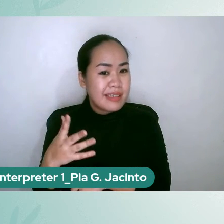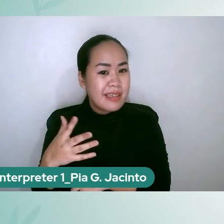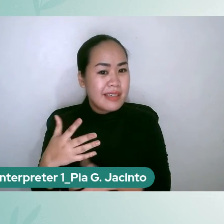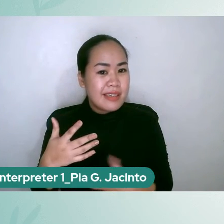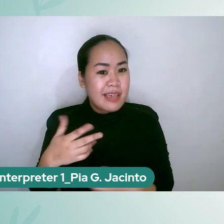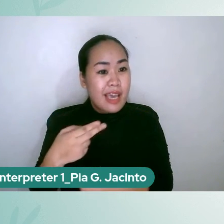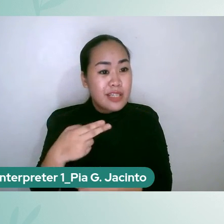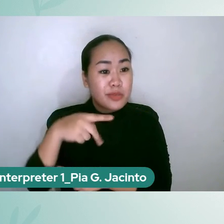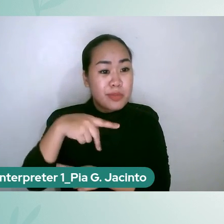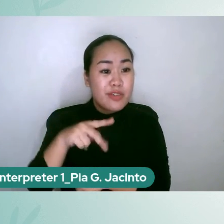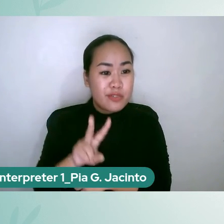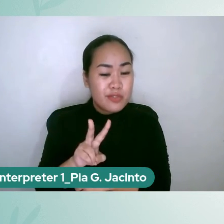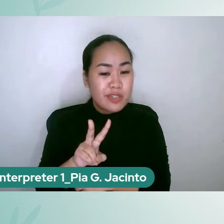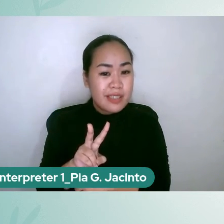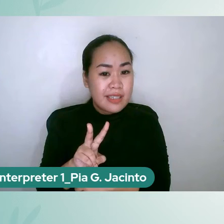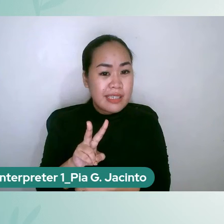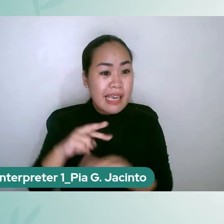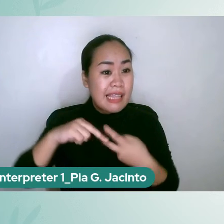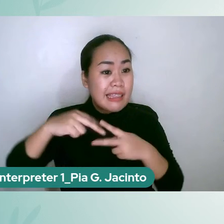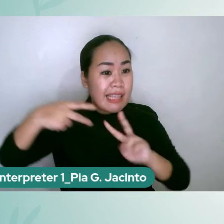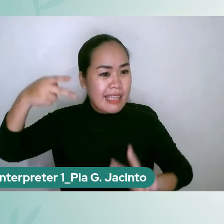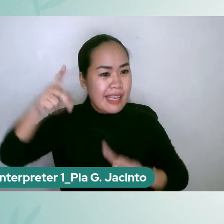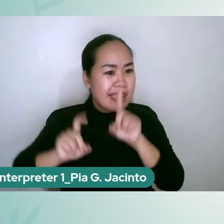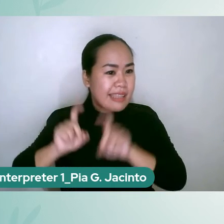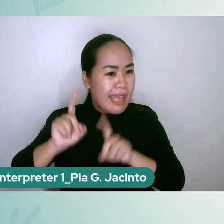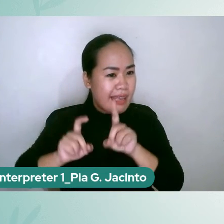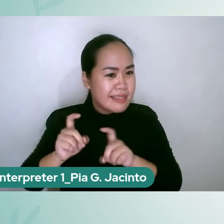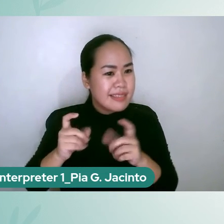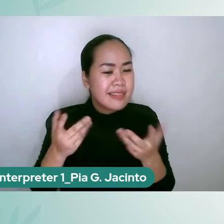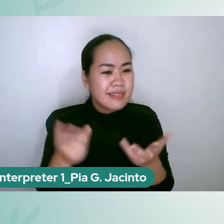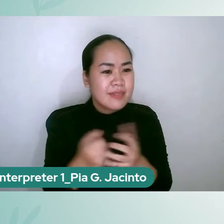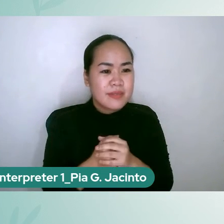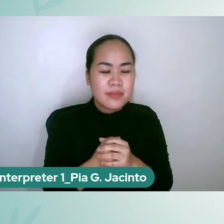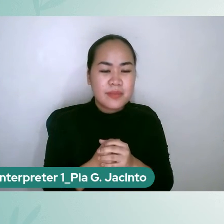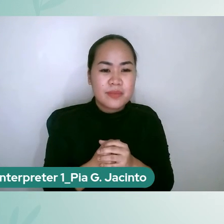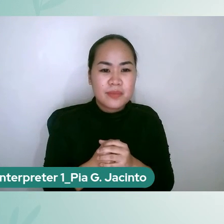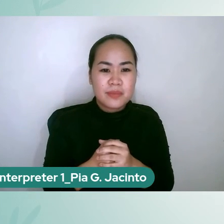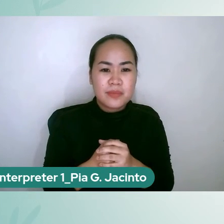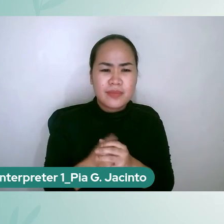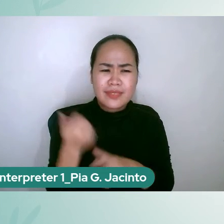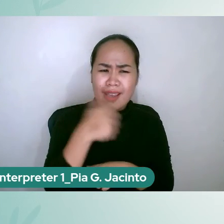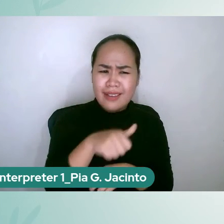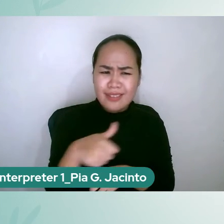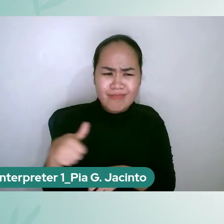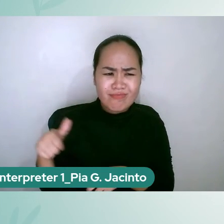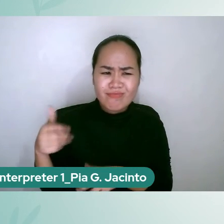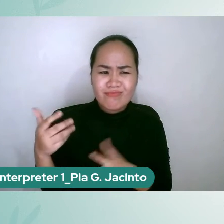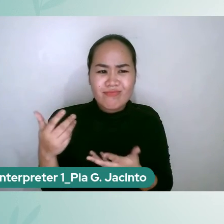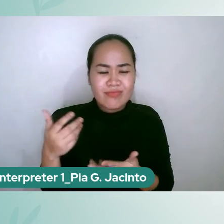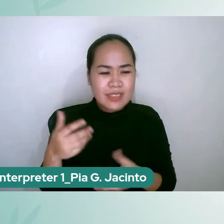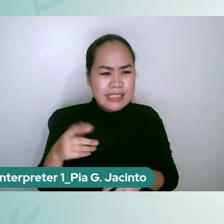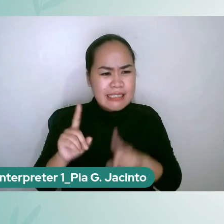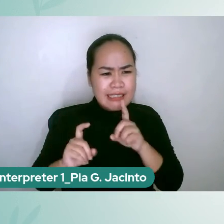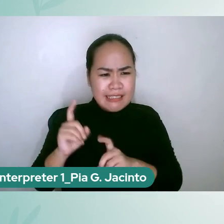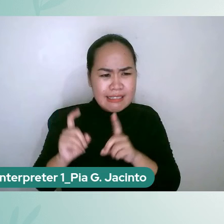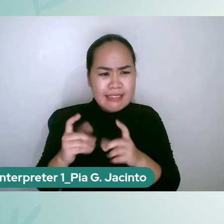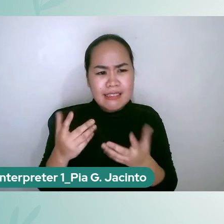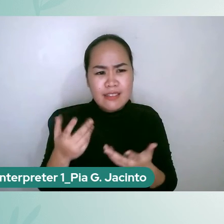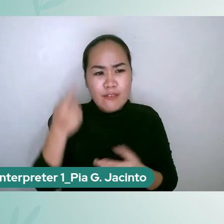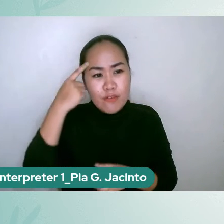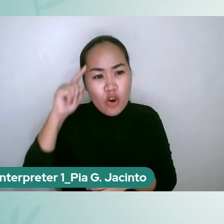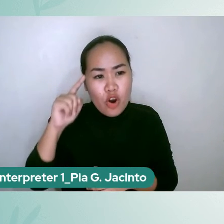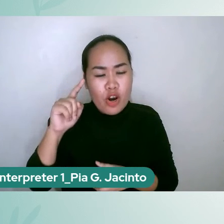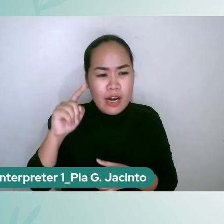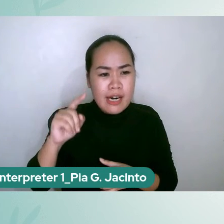HPVs during the HPV DNA testing or any form of screening for cervical